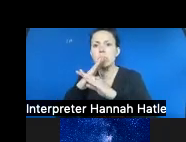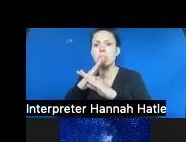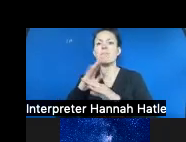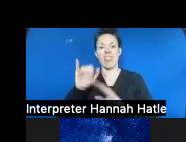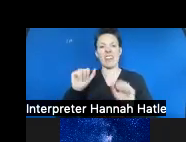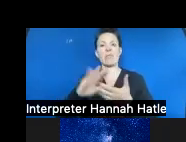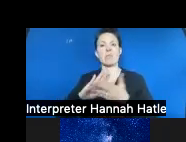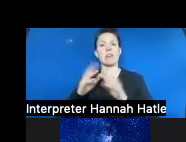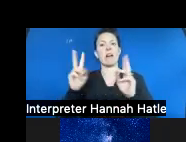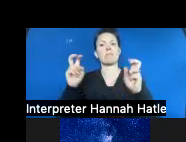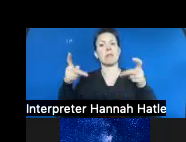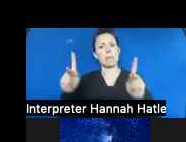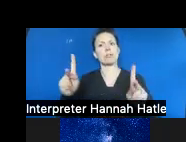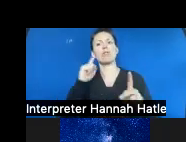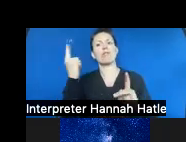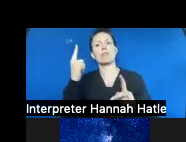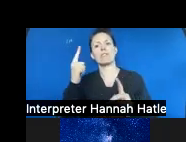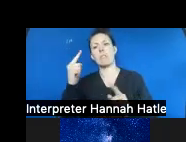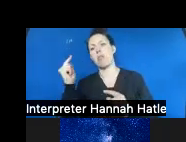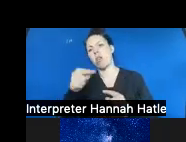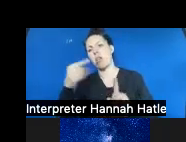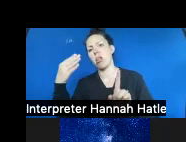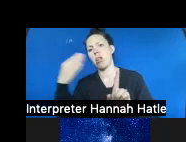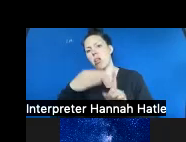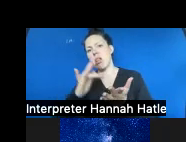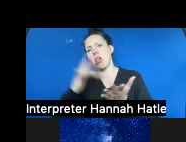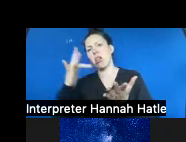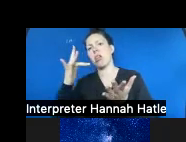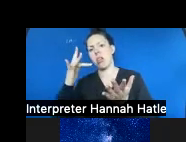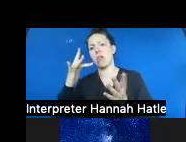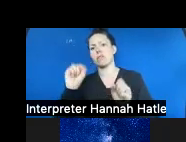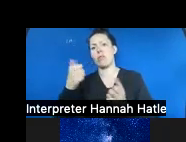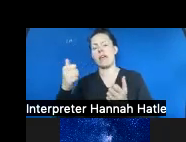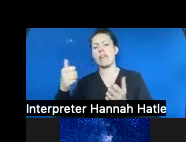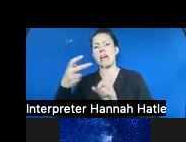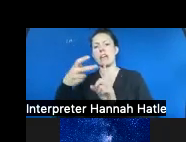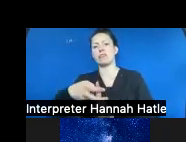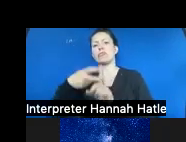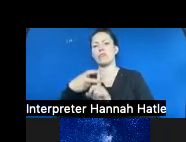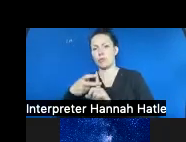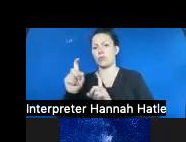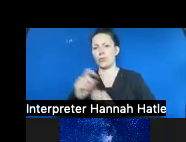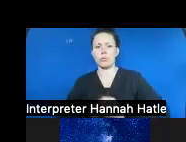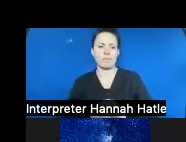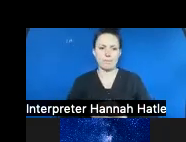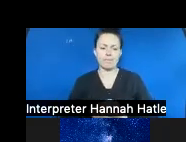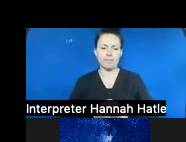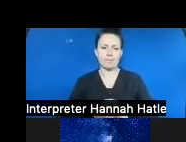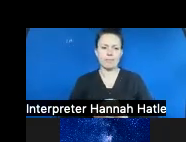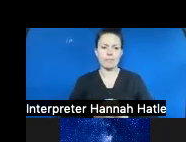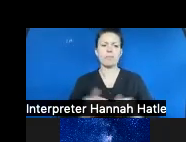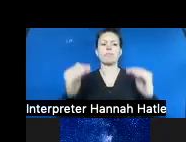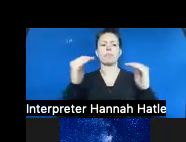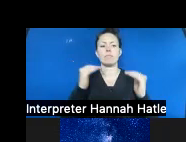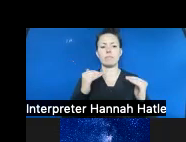opportunities for the opportunists that are grooming and recruiting from all walks of life. We're going to also talk about